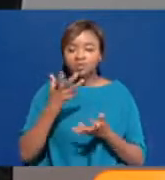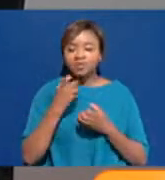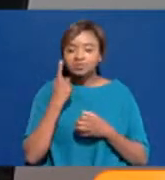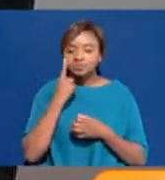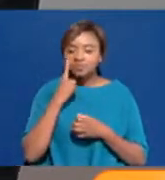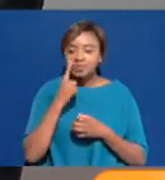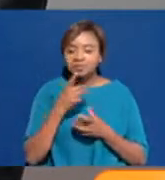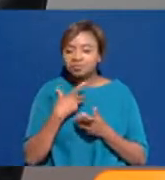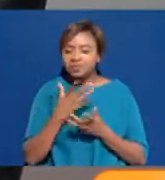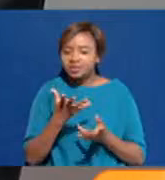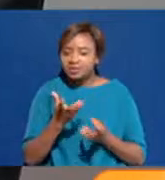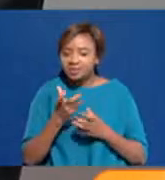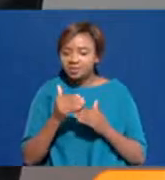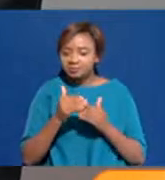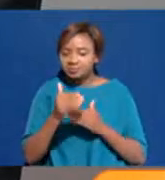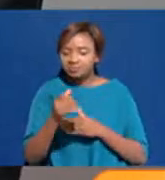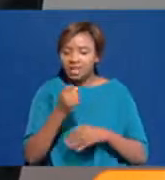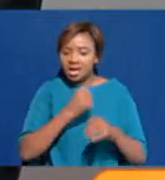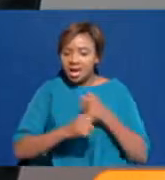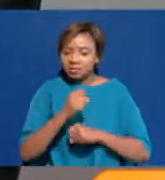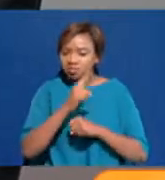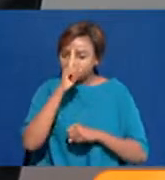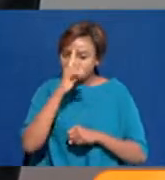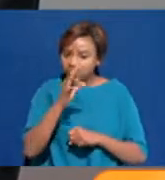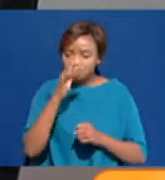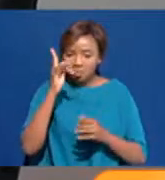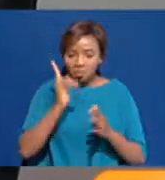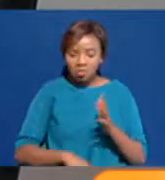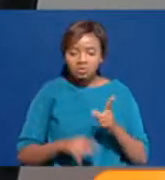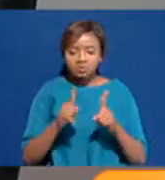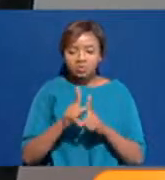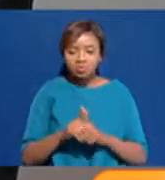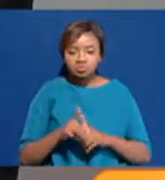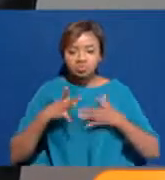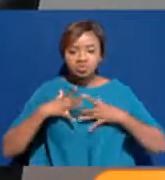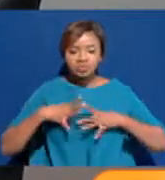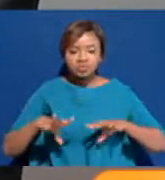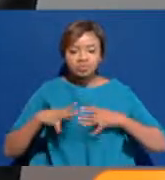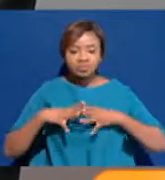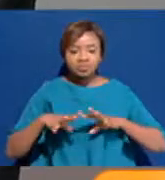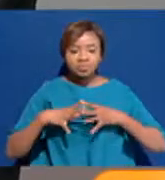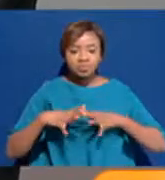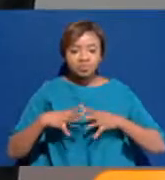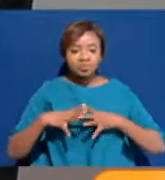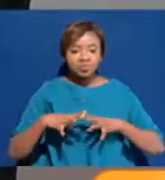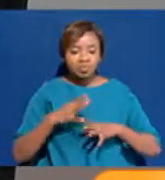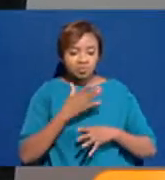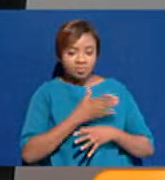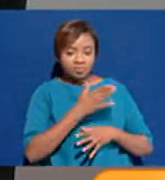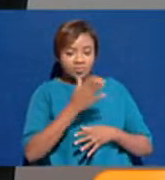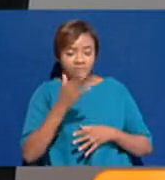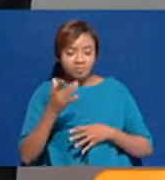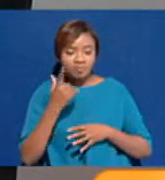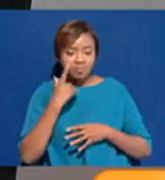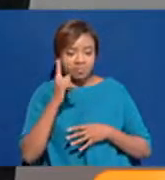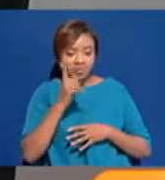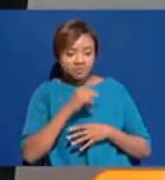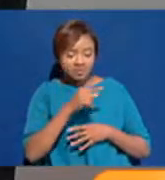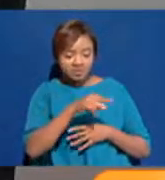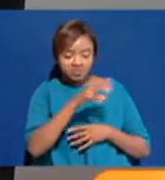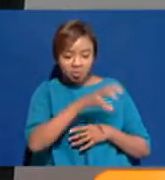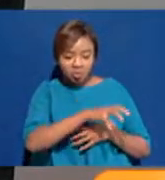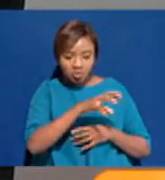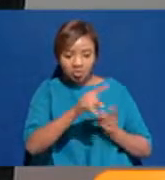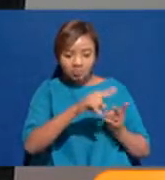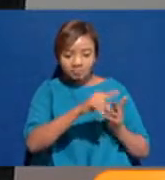constructive things that we must engage in? And what are the pitfalls that we've seen in DRC, that we've seen in South Sudan, that we've seen in